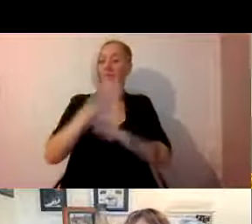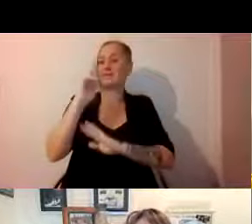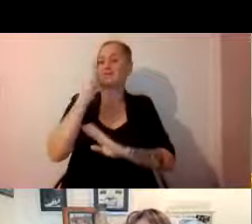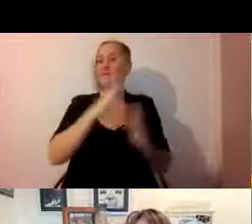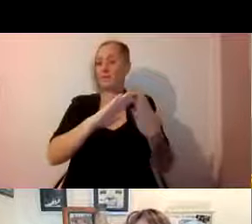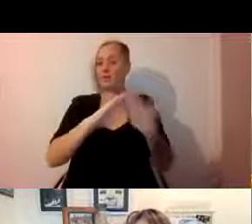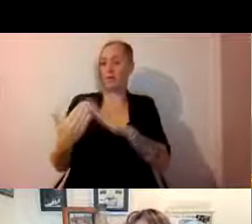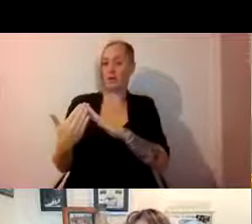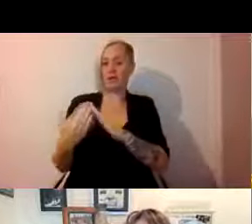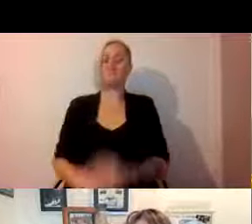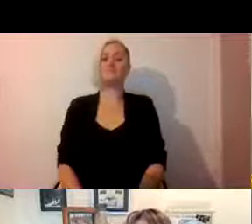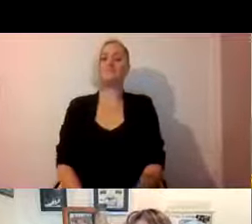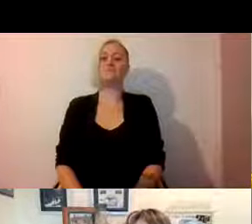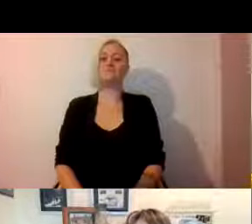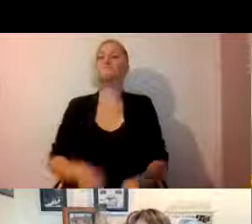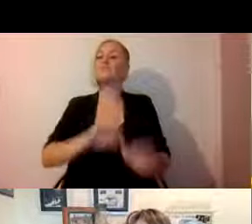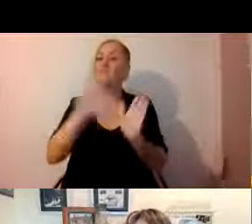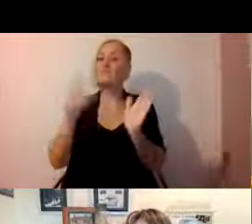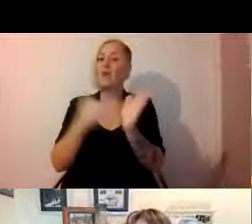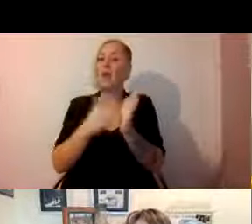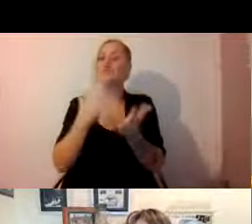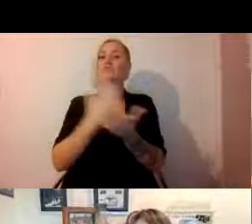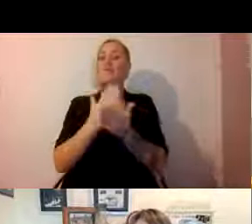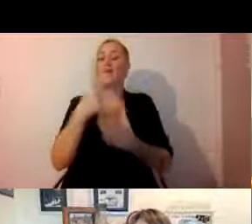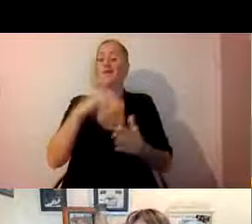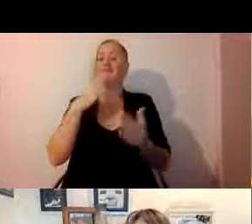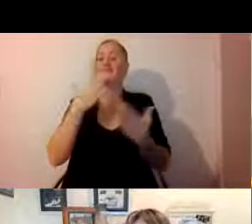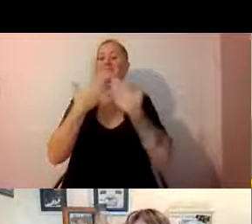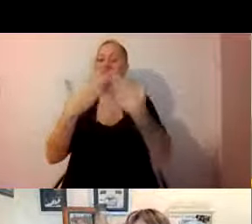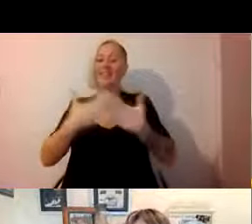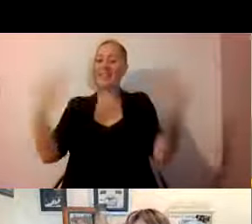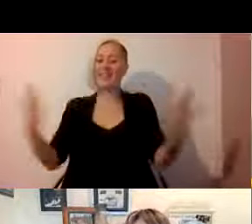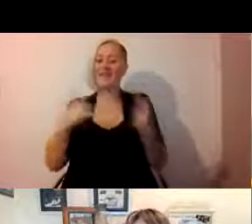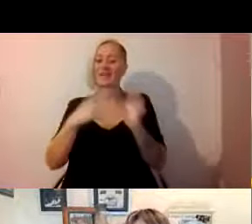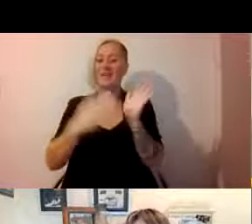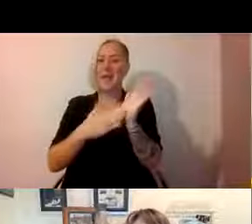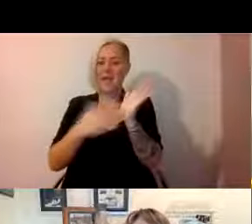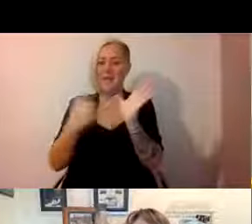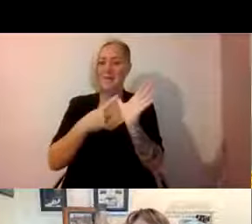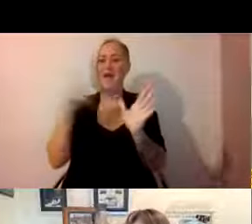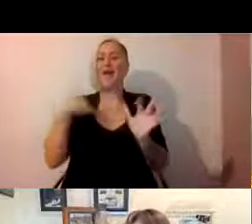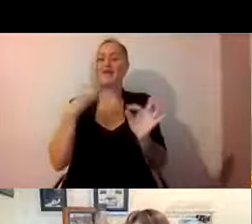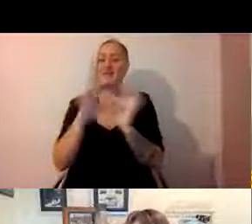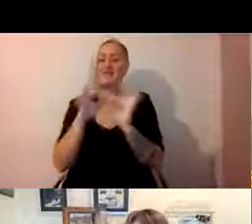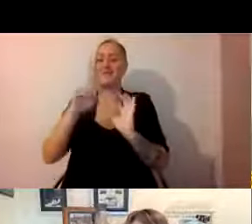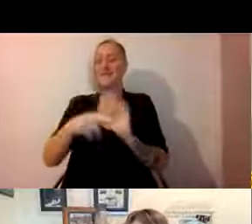And finally, we'd like to say a really huge thank you to Emma, who is our interpreter for the evening.